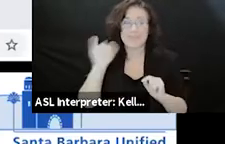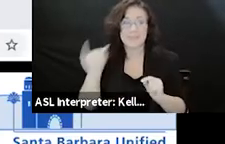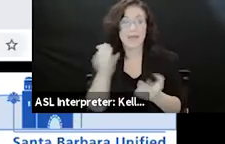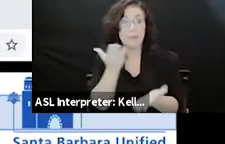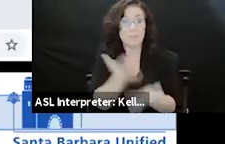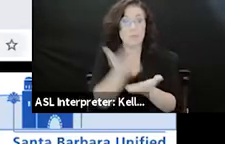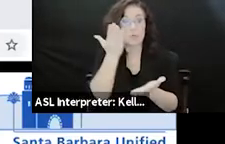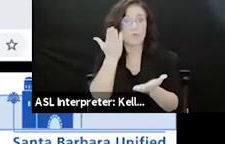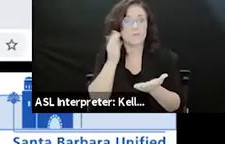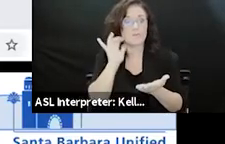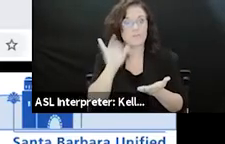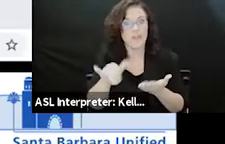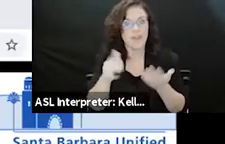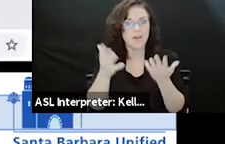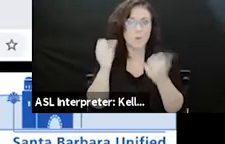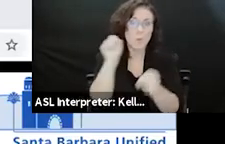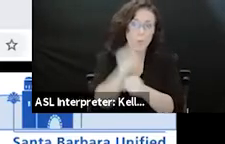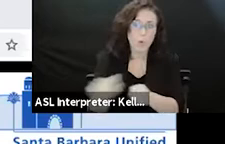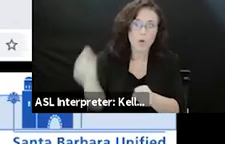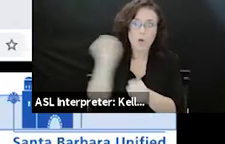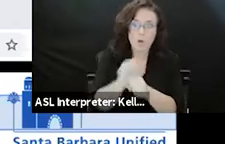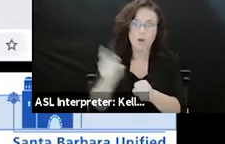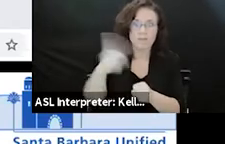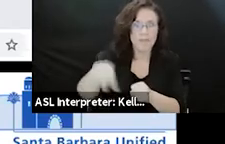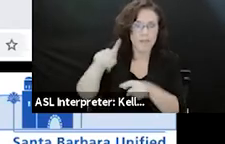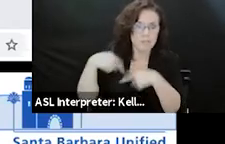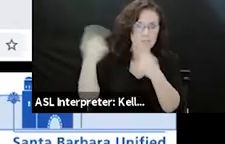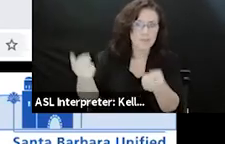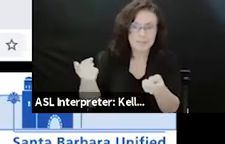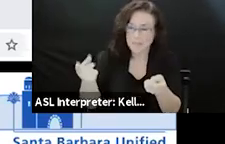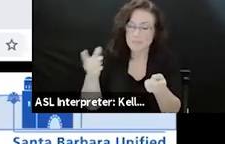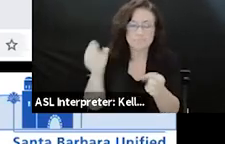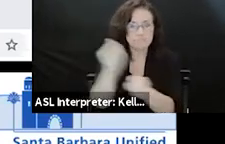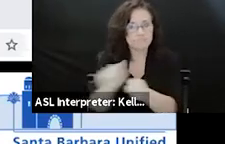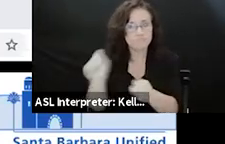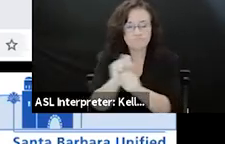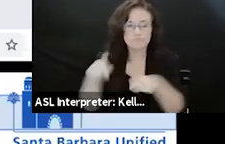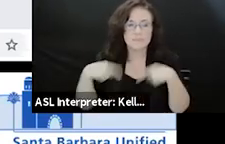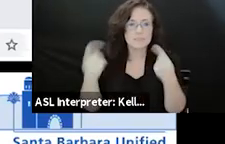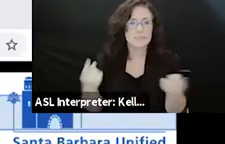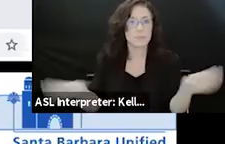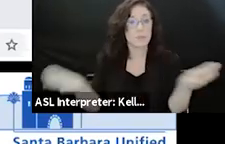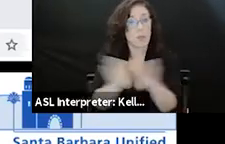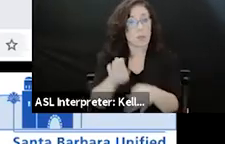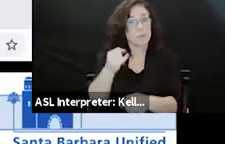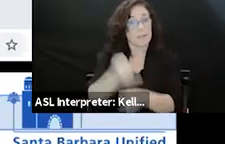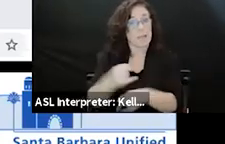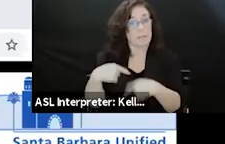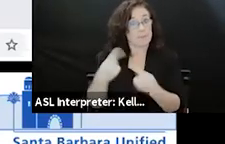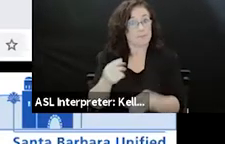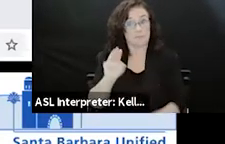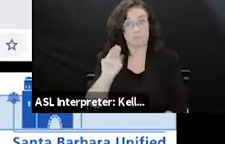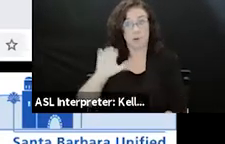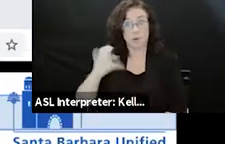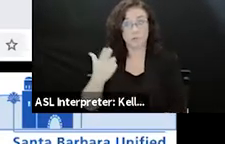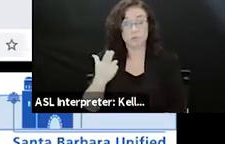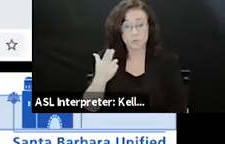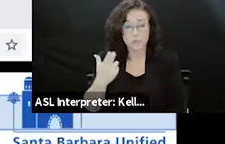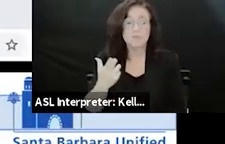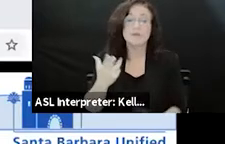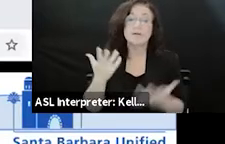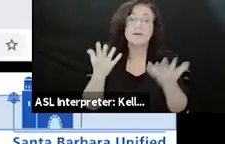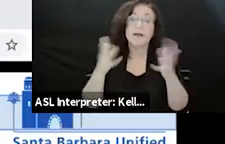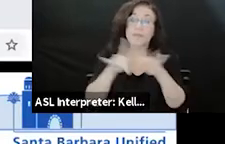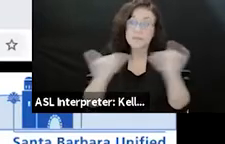our food services workers have been doing since we closed our campuses in march but also speaks to the need that many of our families and